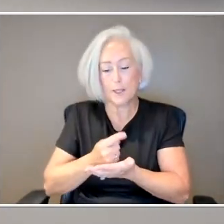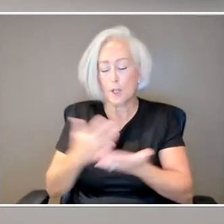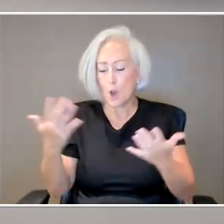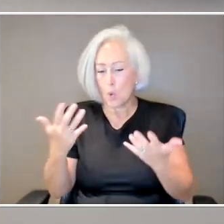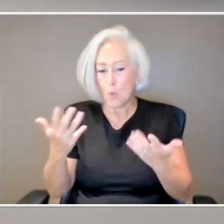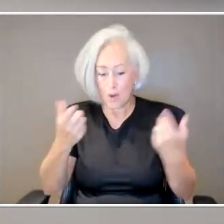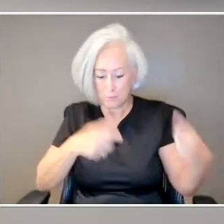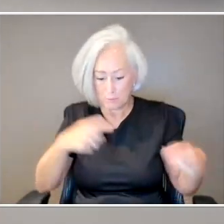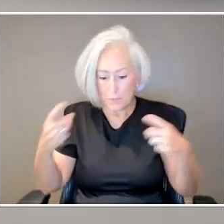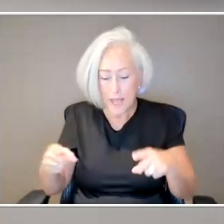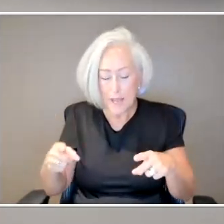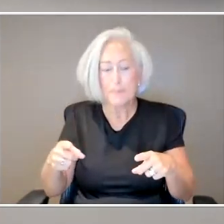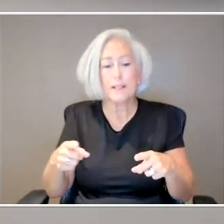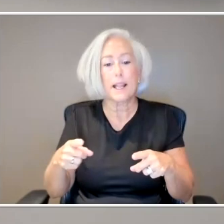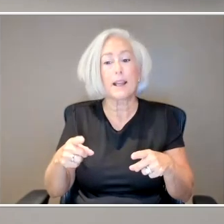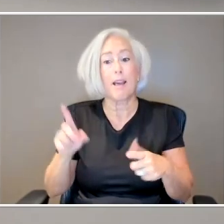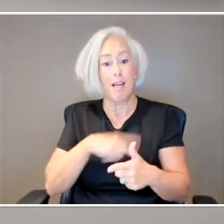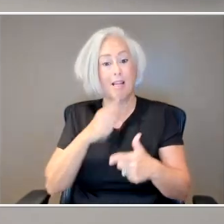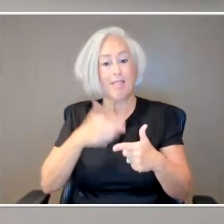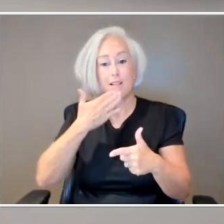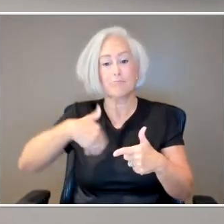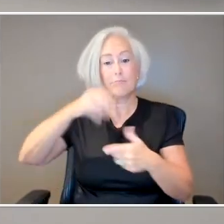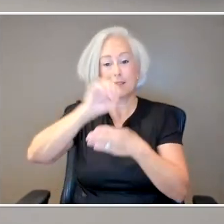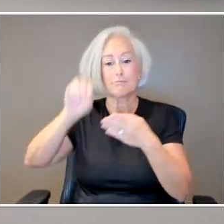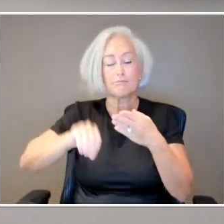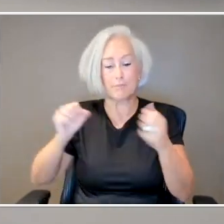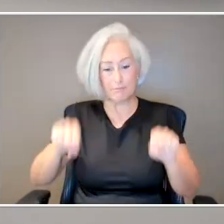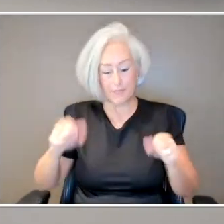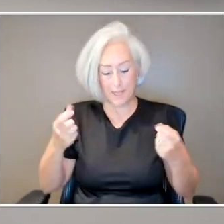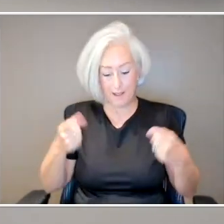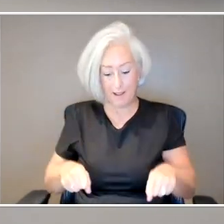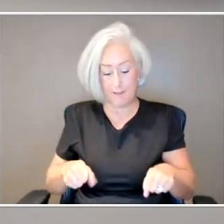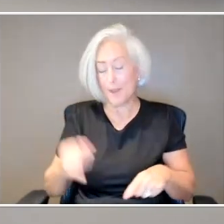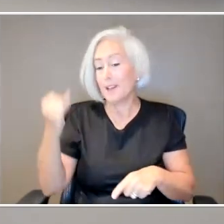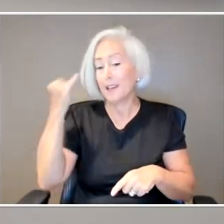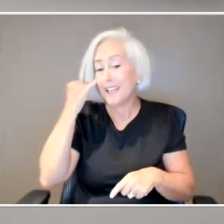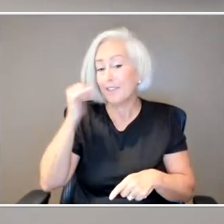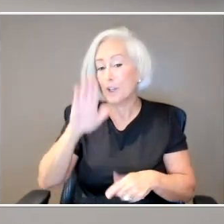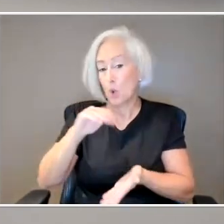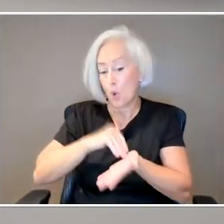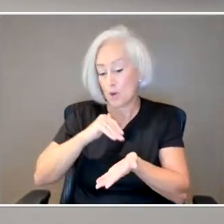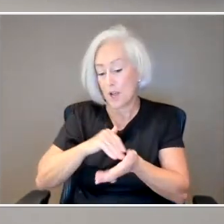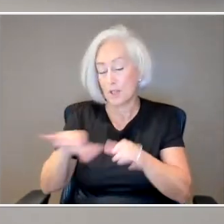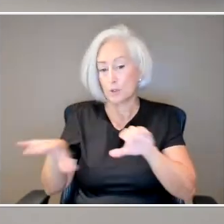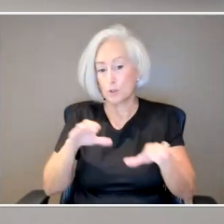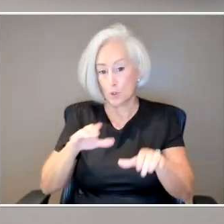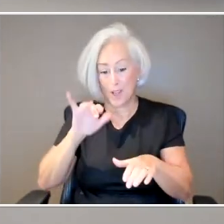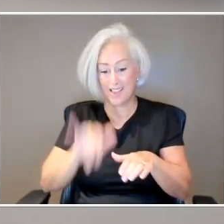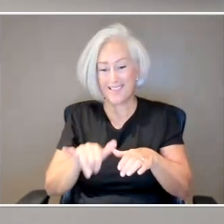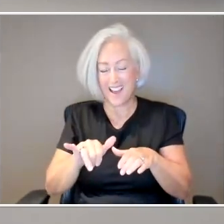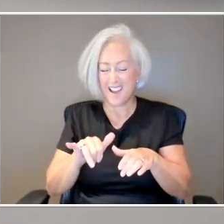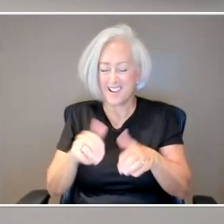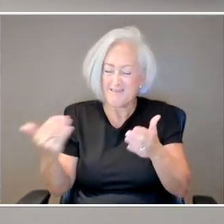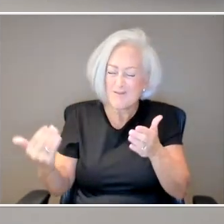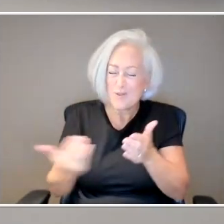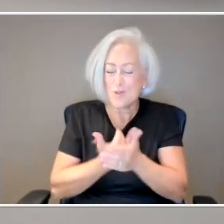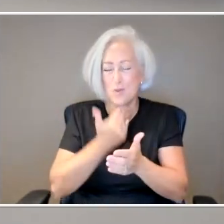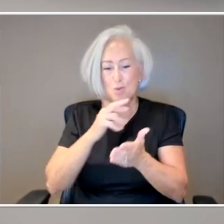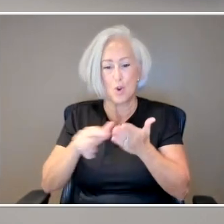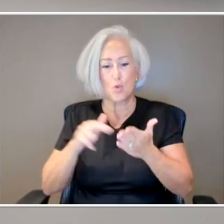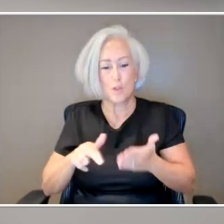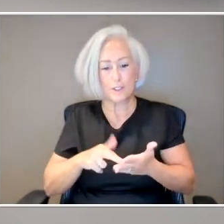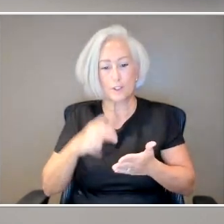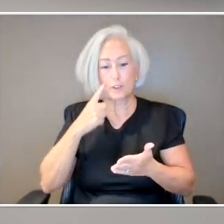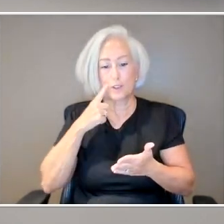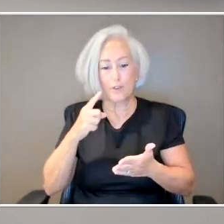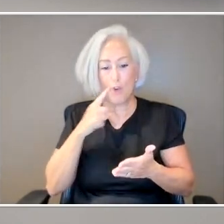possible. Even better, if your doctor is actually doing the cutting edge research and clinical trials so that you could be getting the best treatment